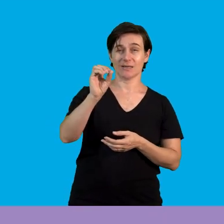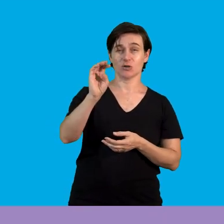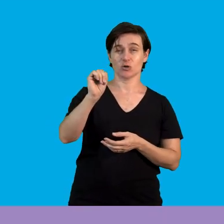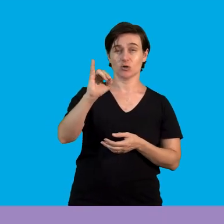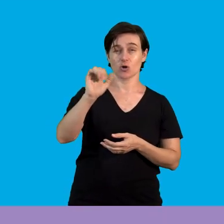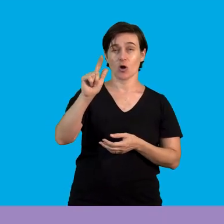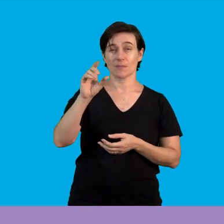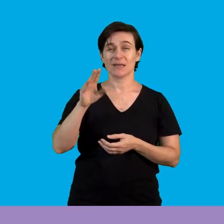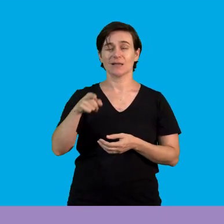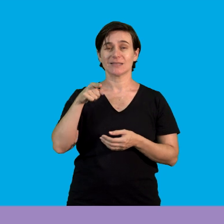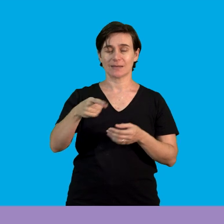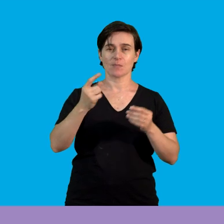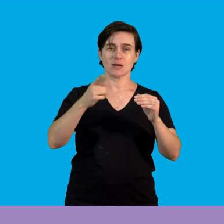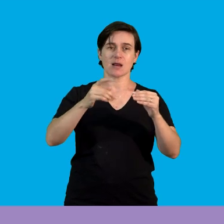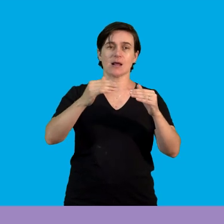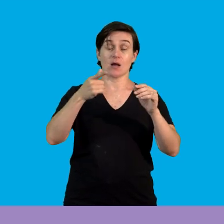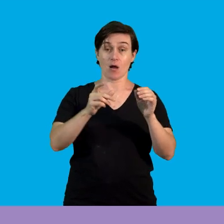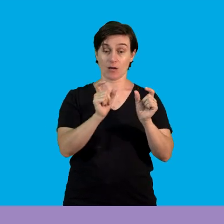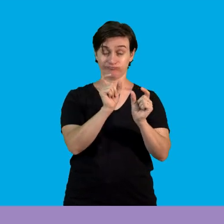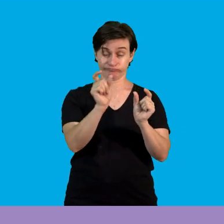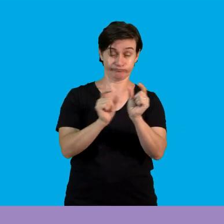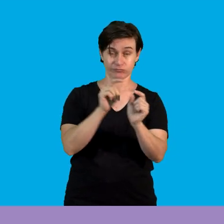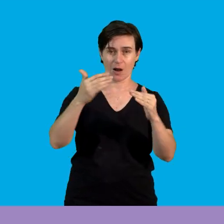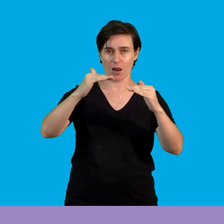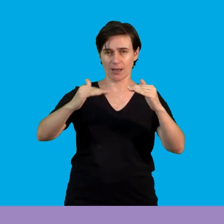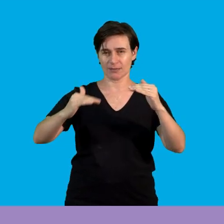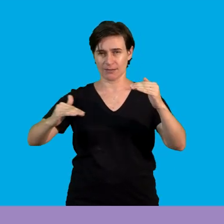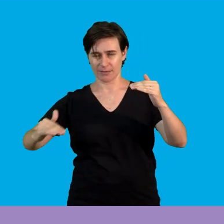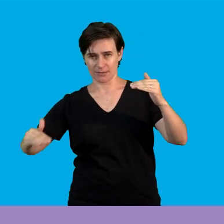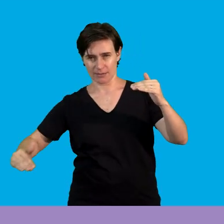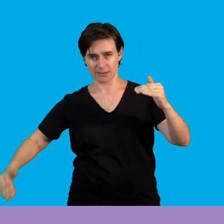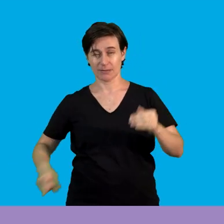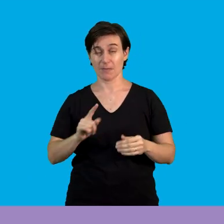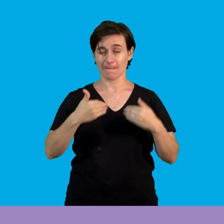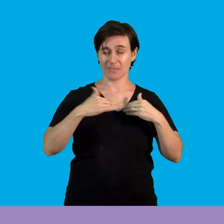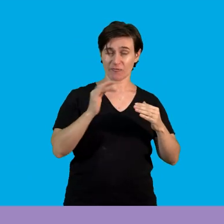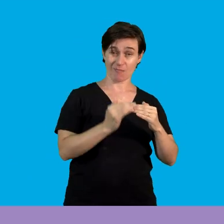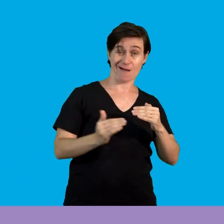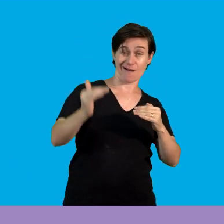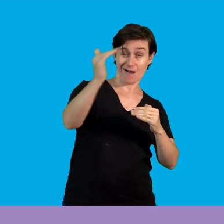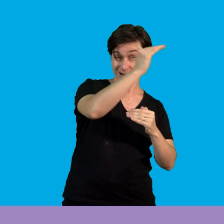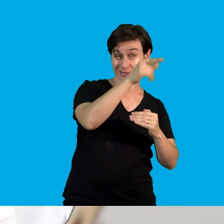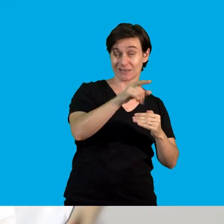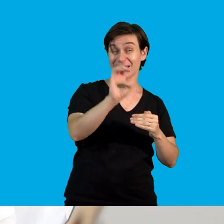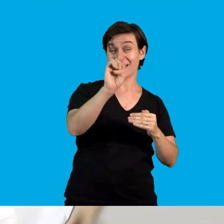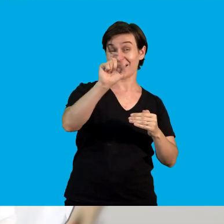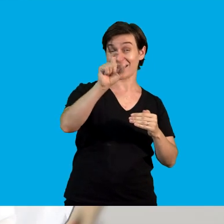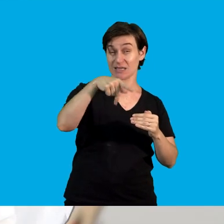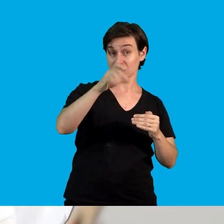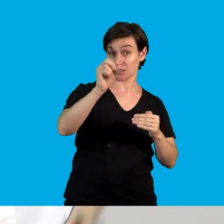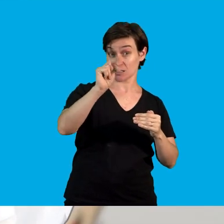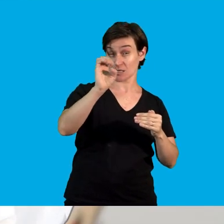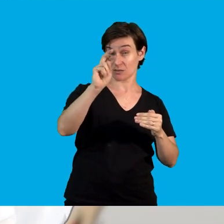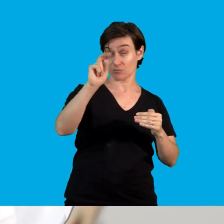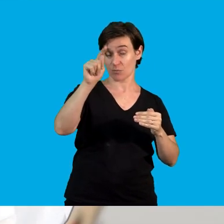in descending order and give the degree of each polynomial. Descending order means starting from the highest